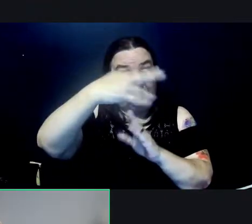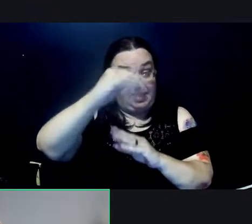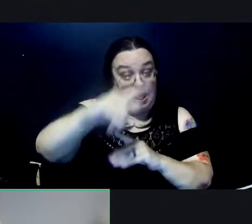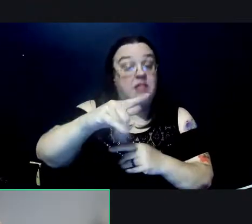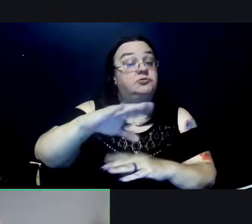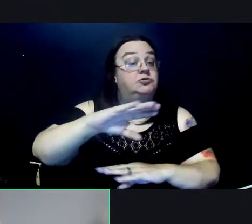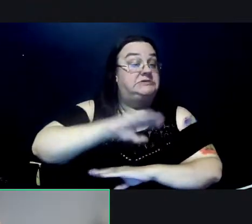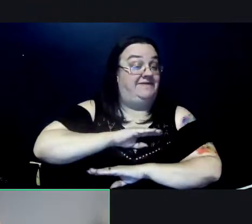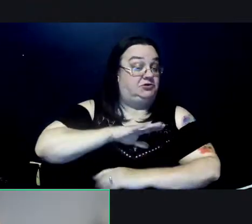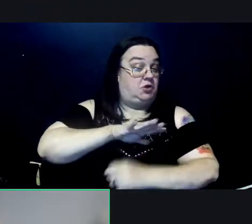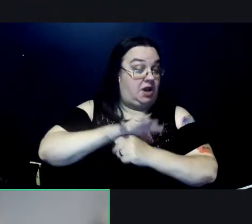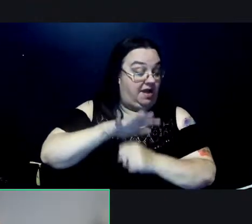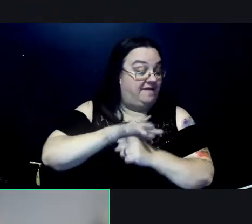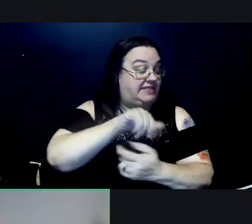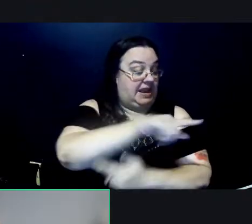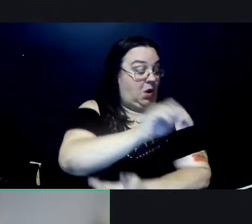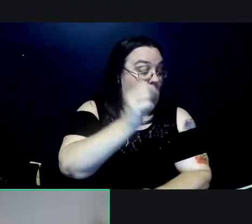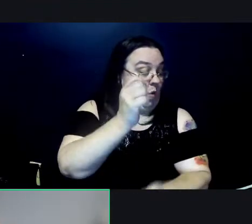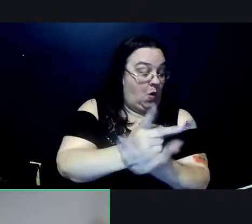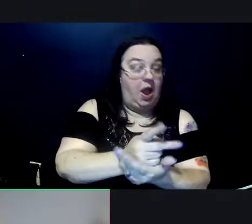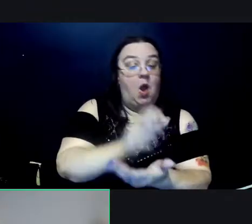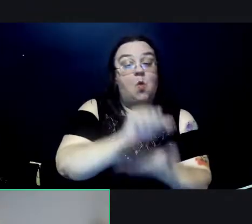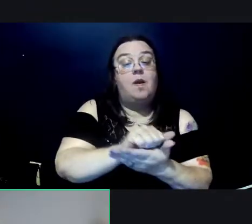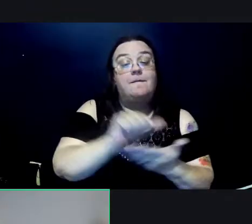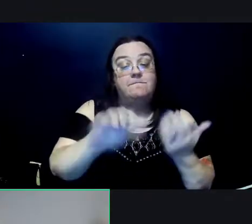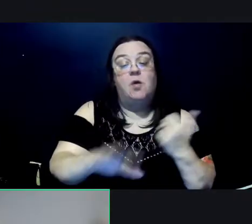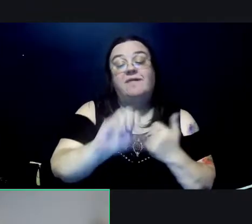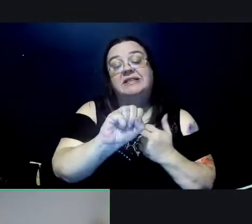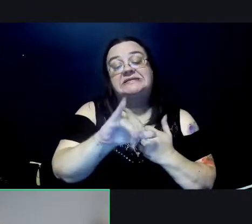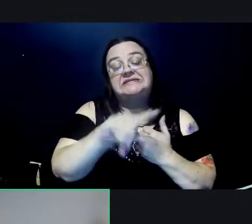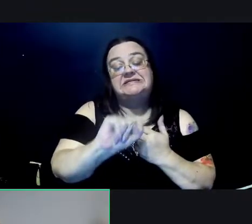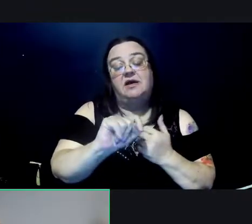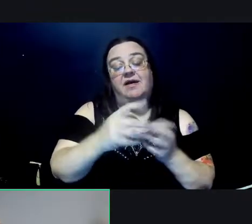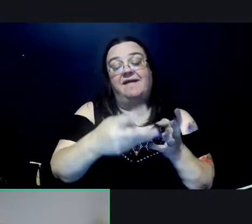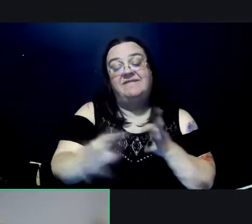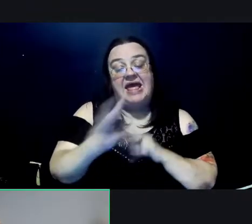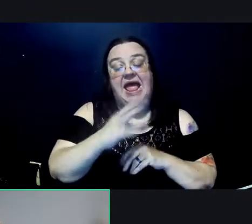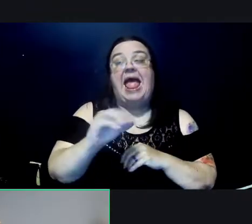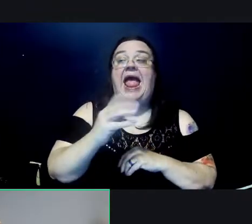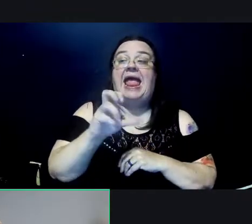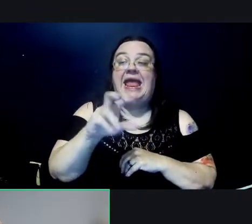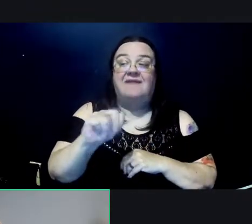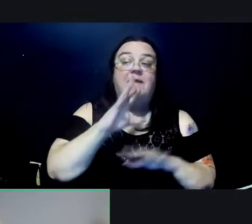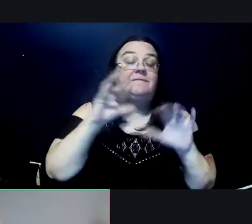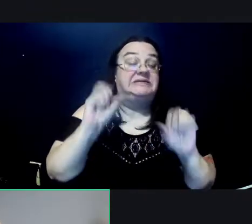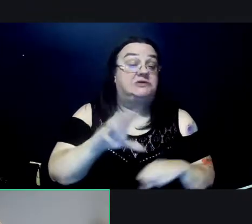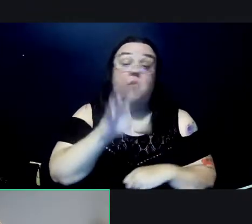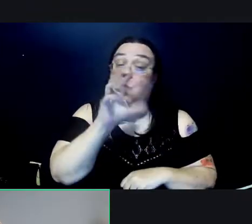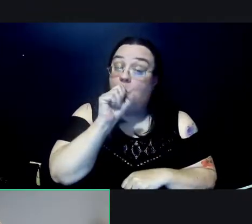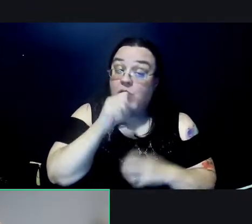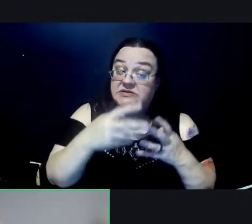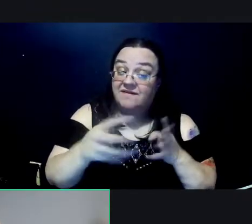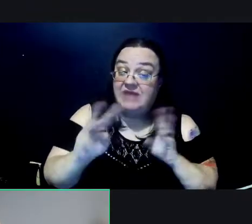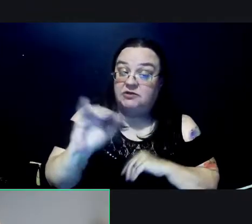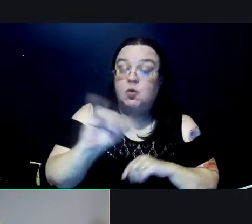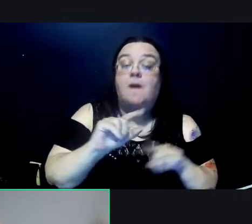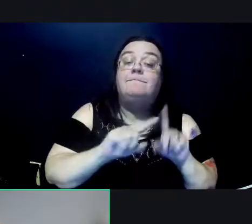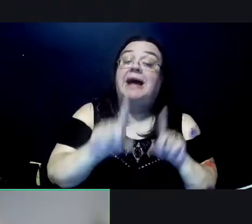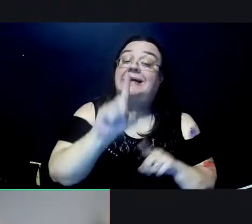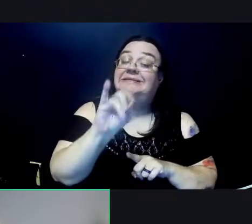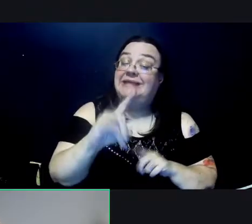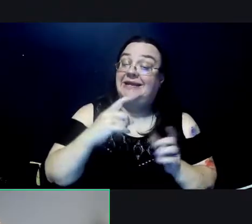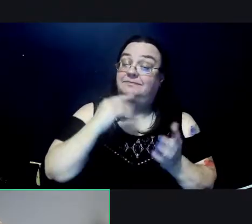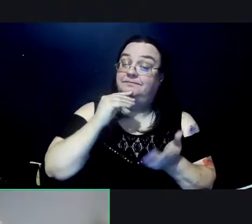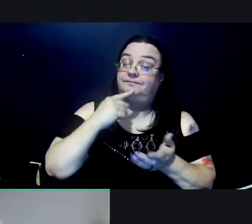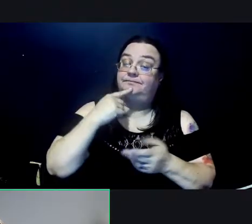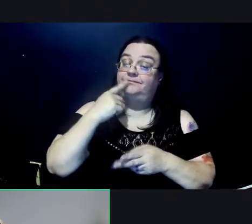he okayed the removal of the silt fence and even potentially the orange fence as well. But he did note that it was not